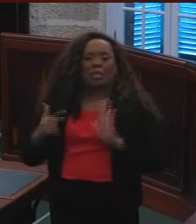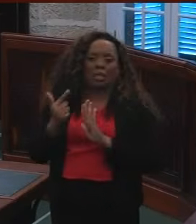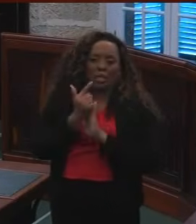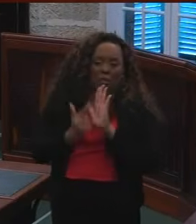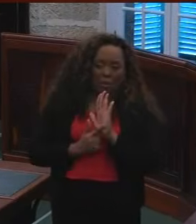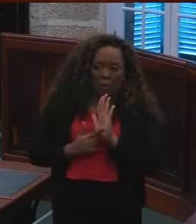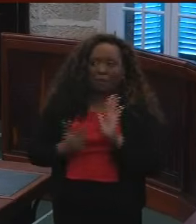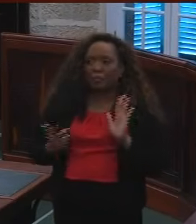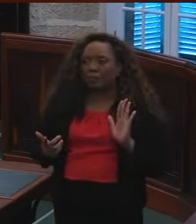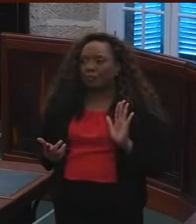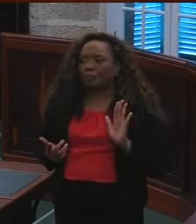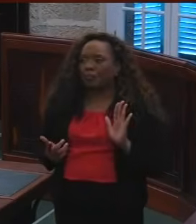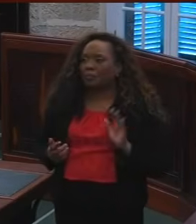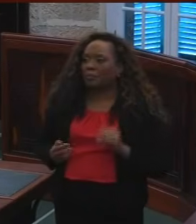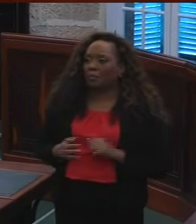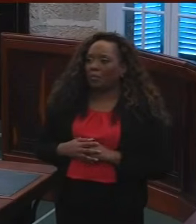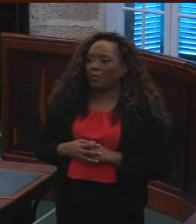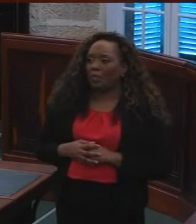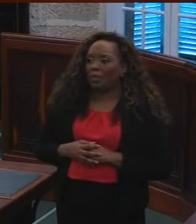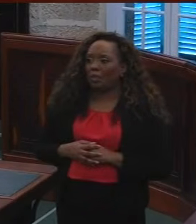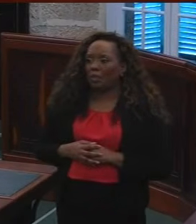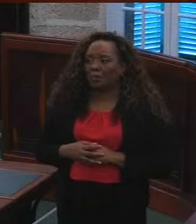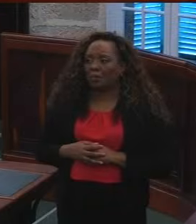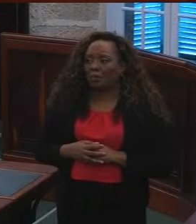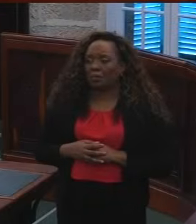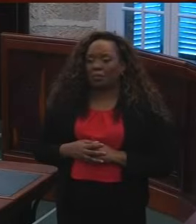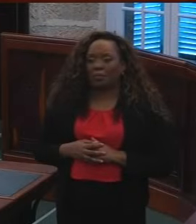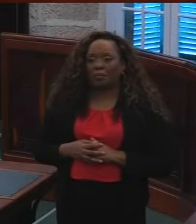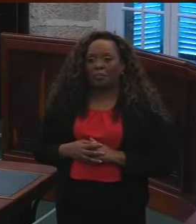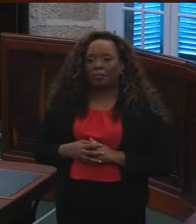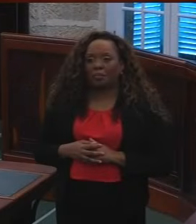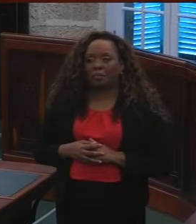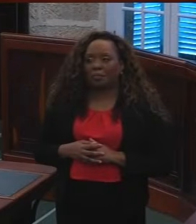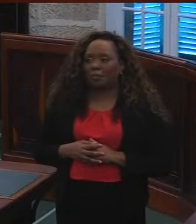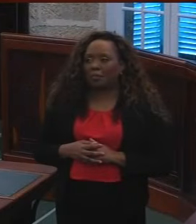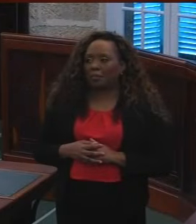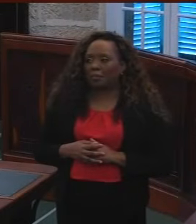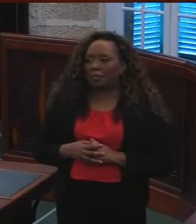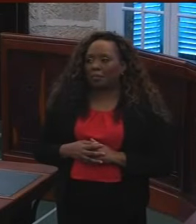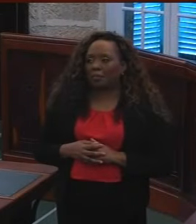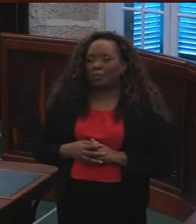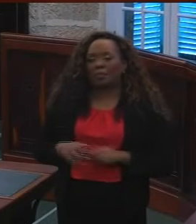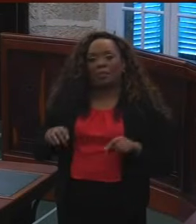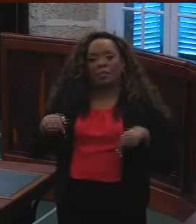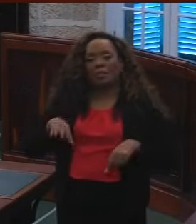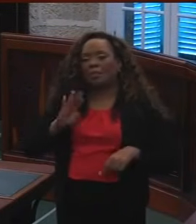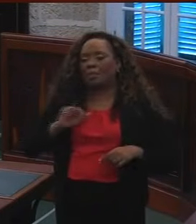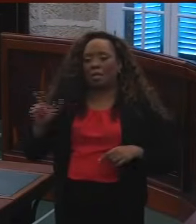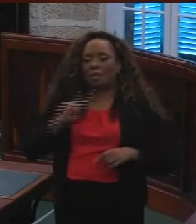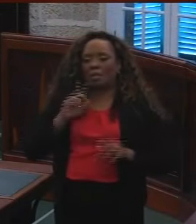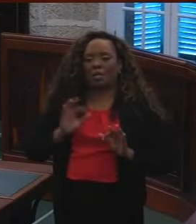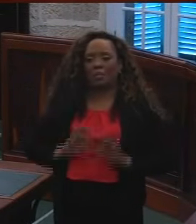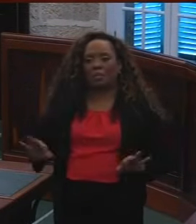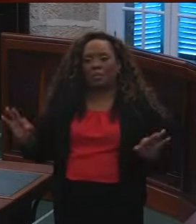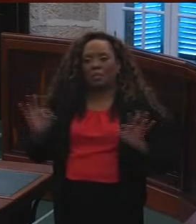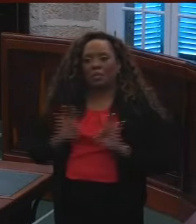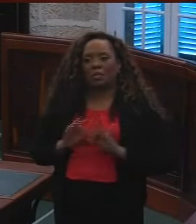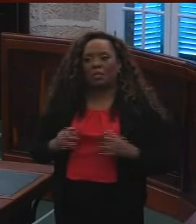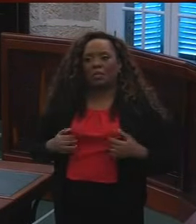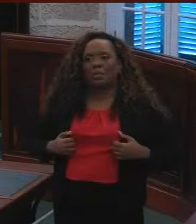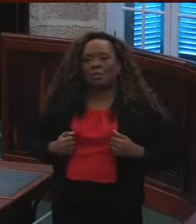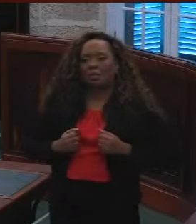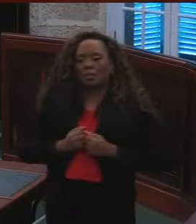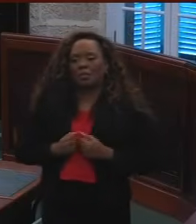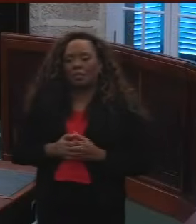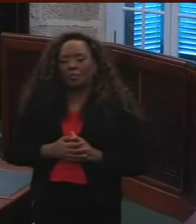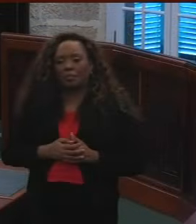sir. But this bill creates, sir, the caregiver standards, and these are important things because not everybody could just go and